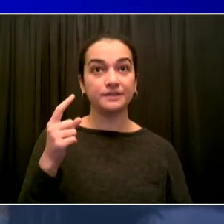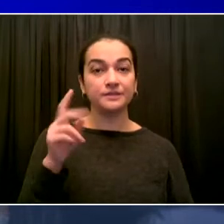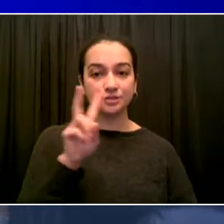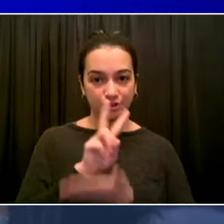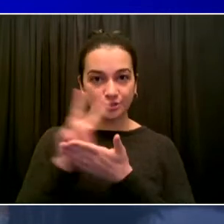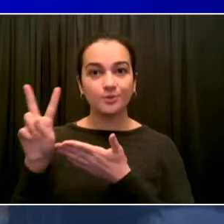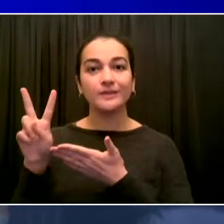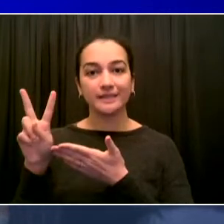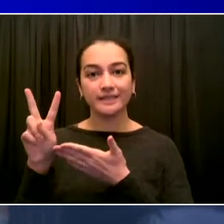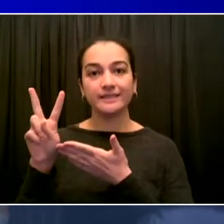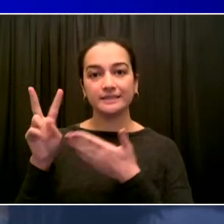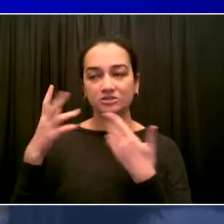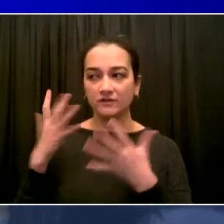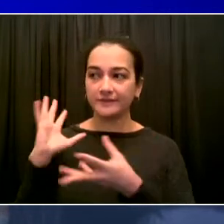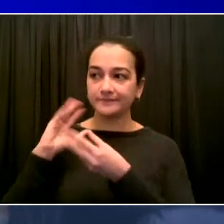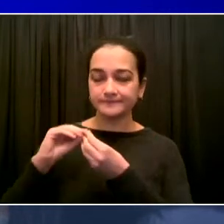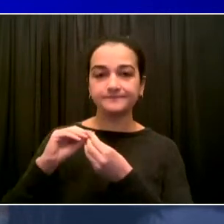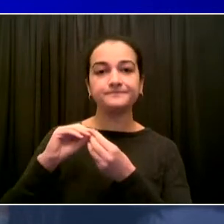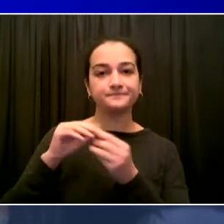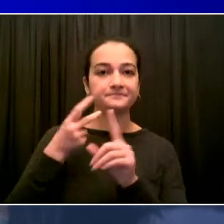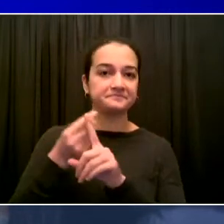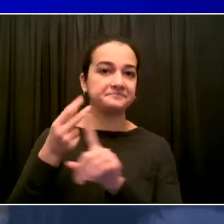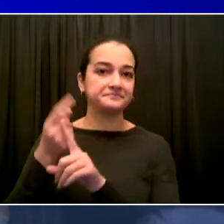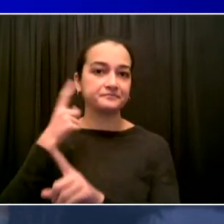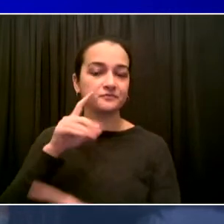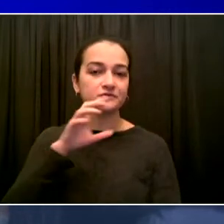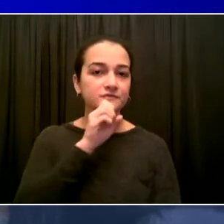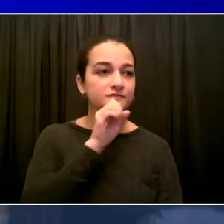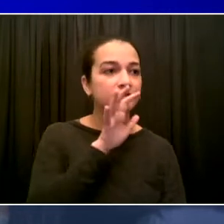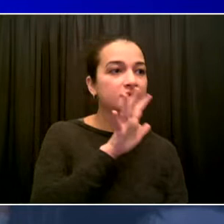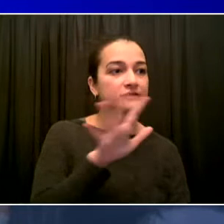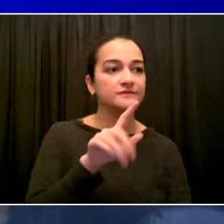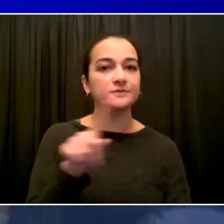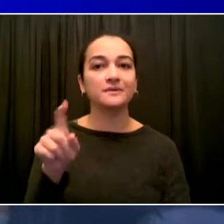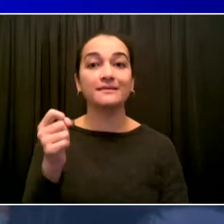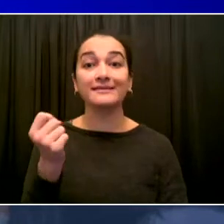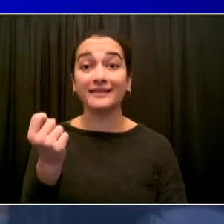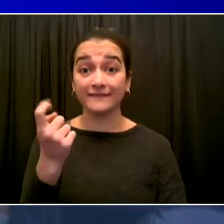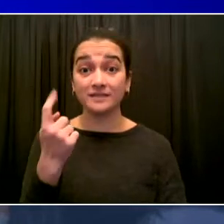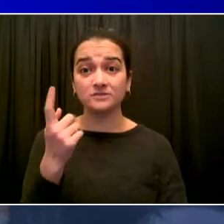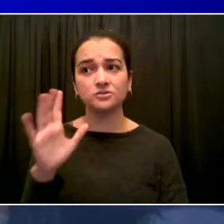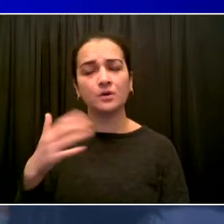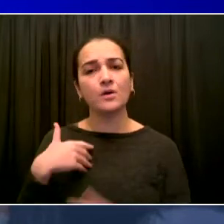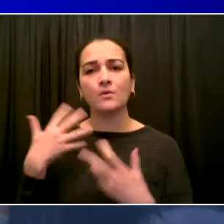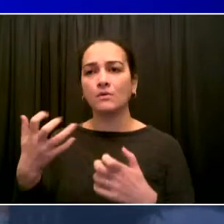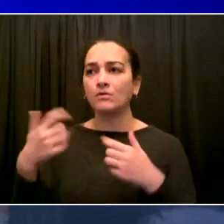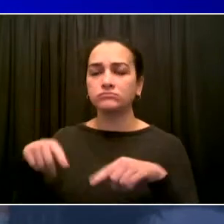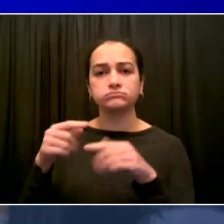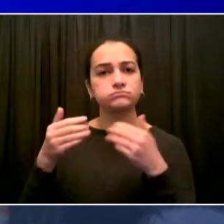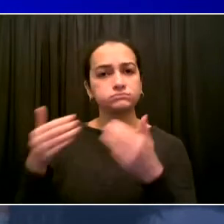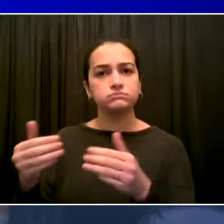about the group right before that, the 12 to 17-year-olds. We're now at